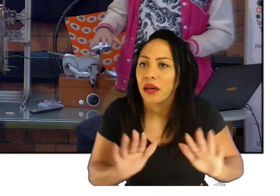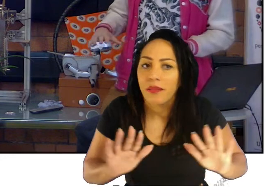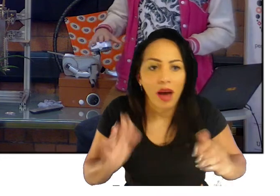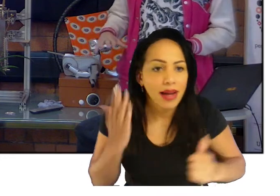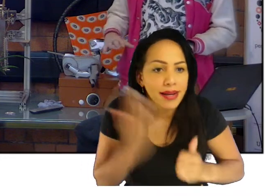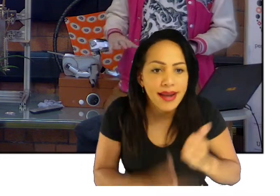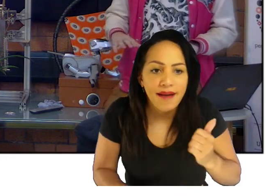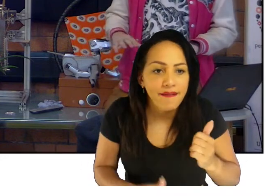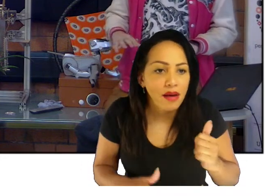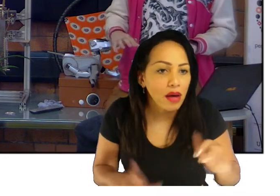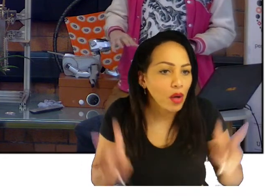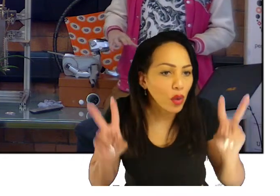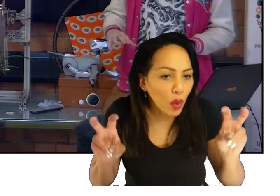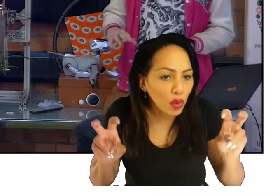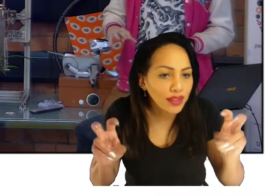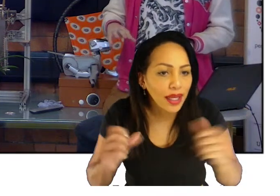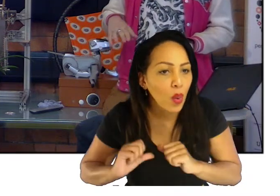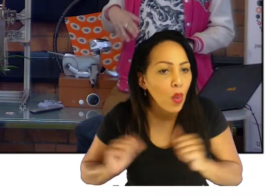wellbeing work.